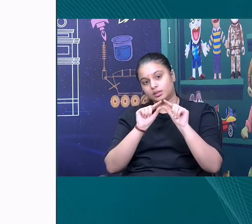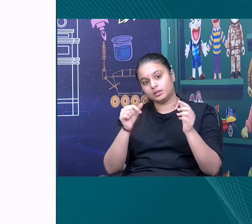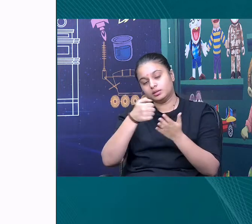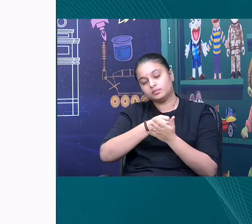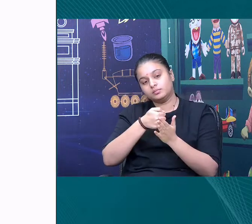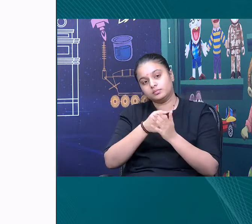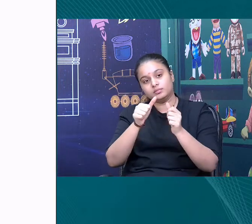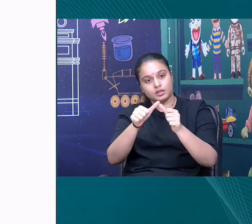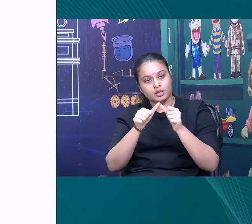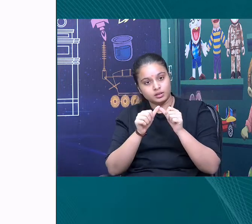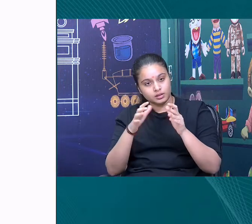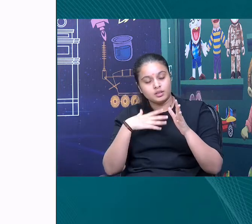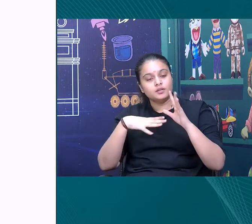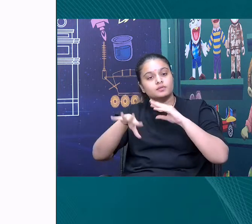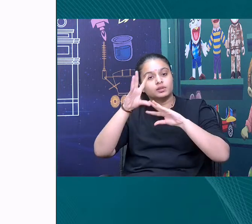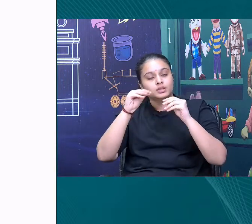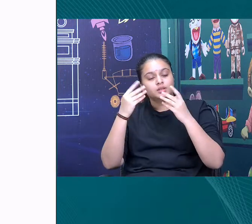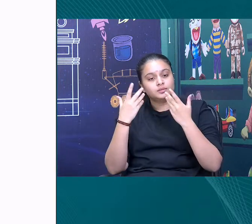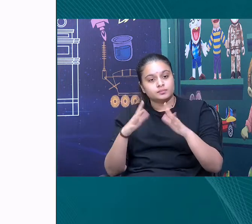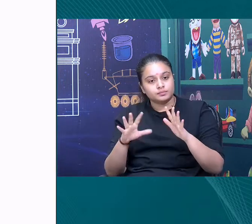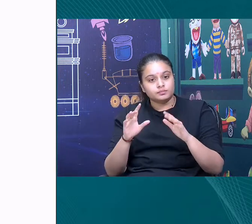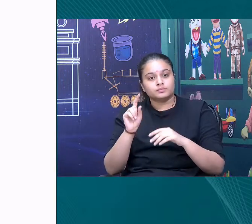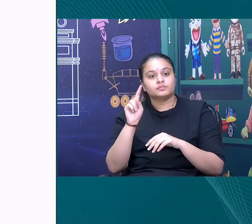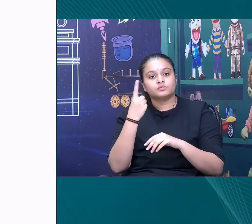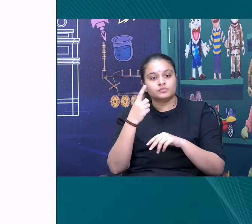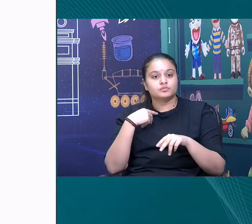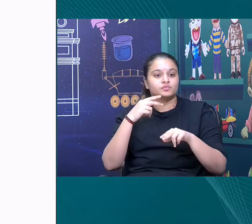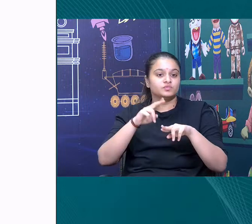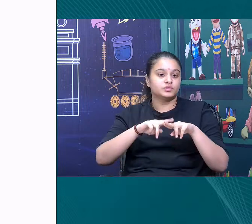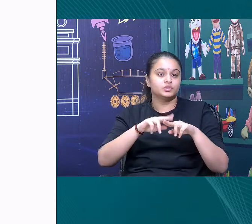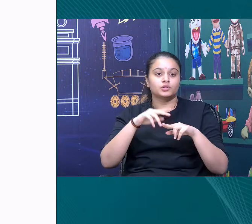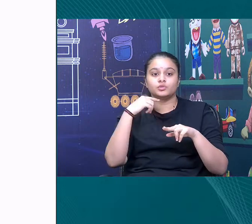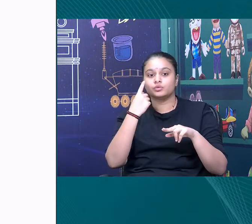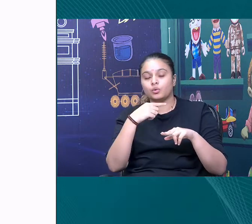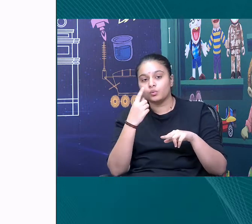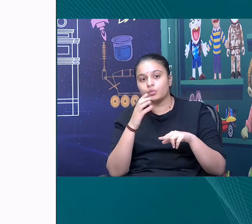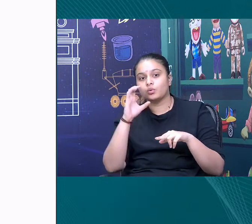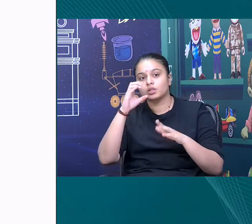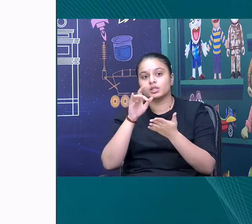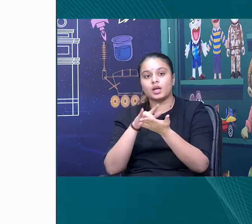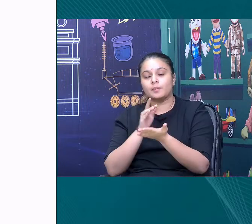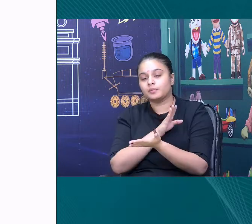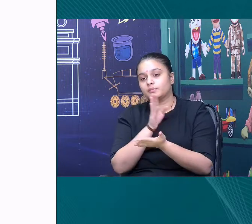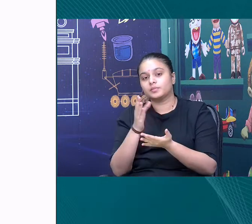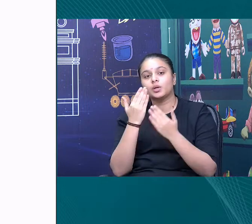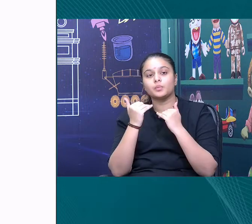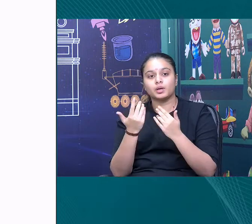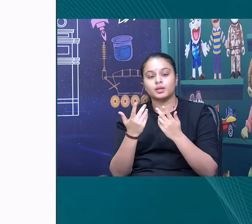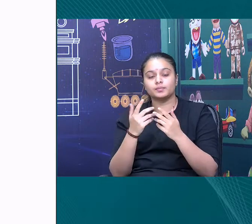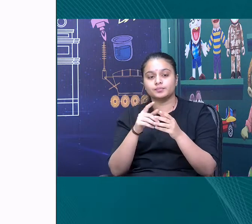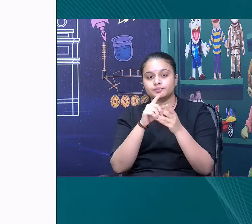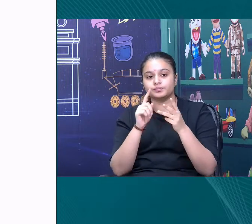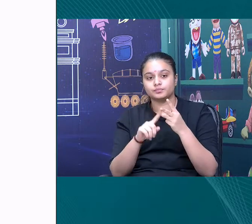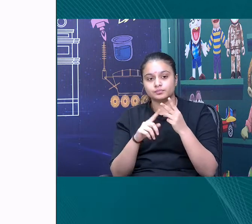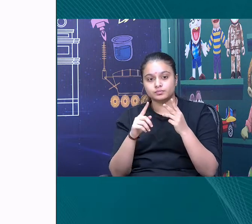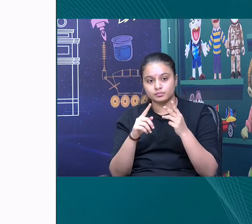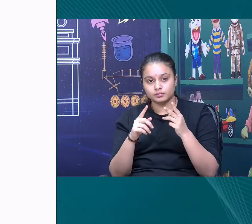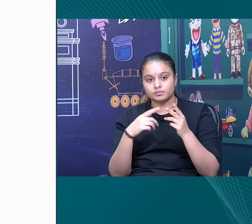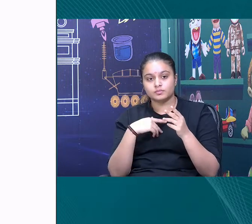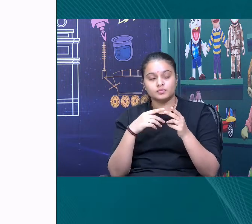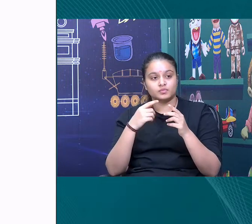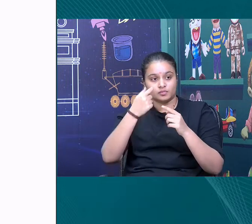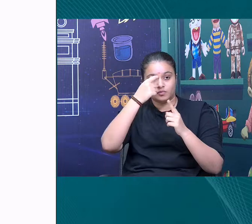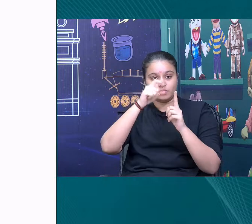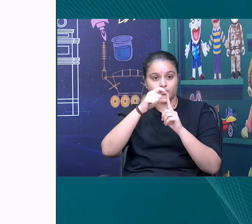learned in the chapter. The first is, who is Firdaus Kanga and why did he visit Cambridge? The other is, what physical